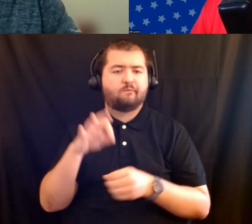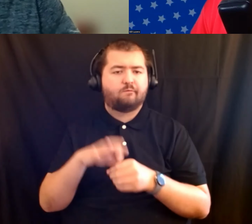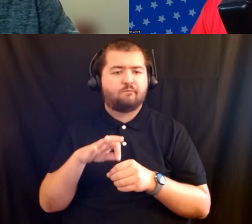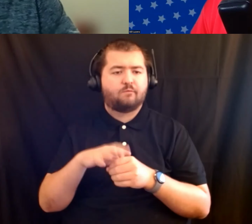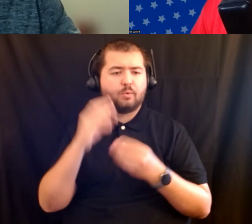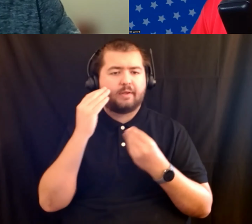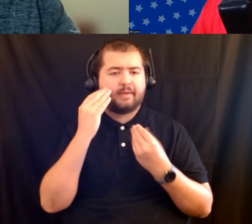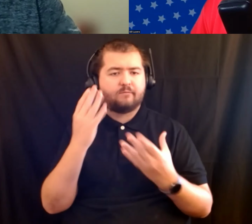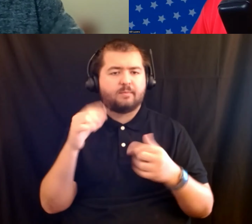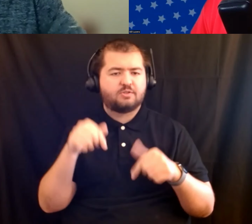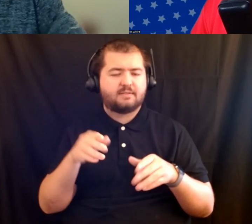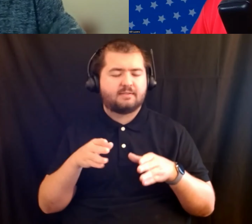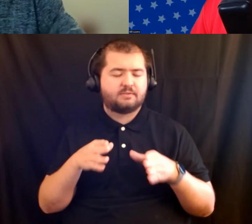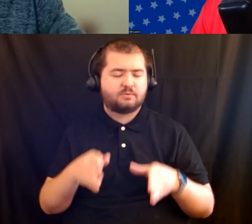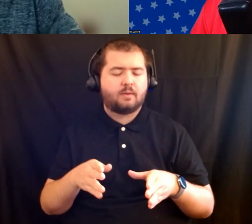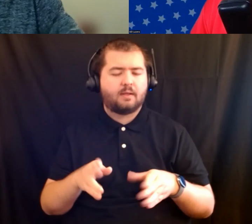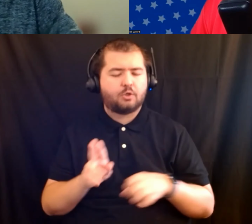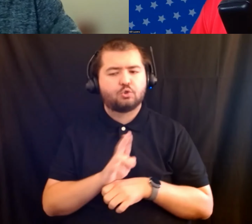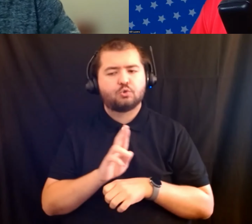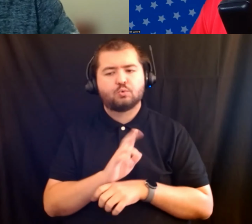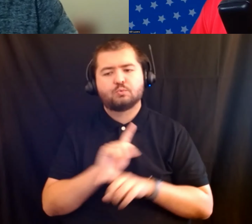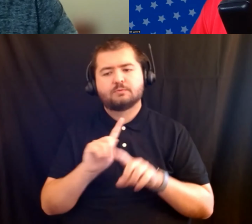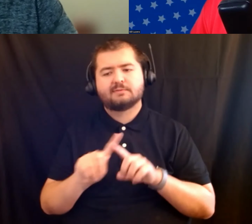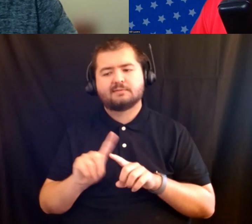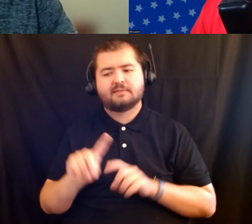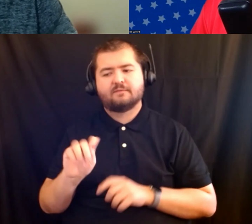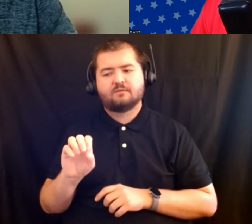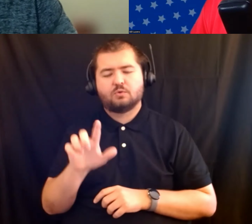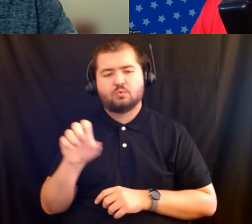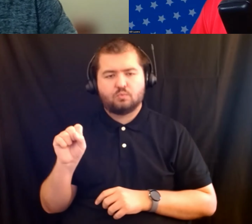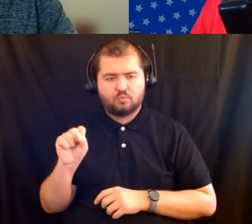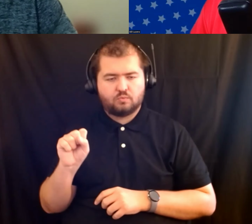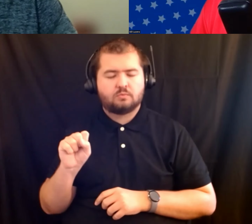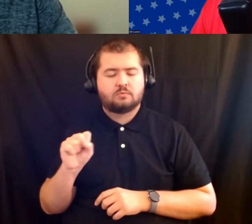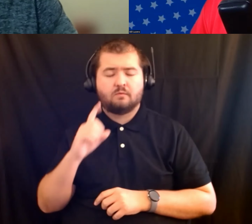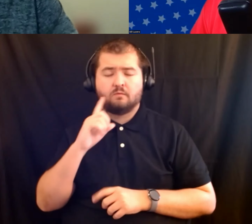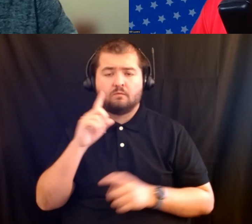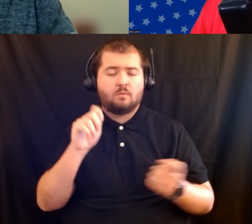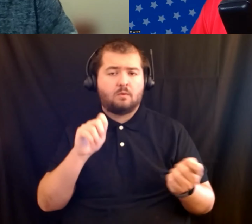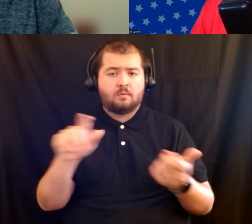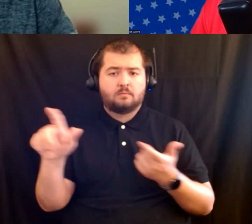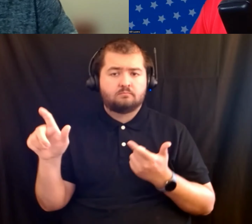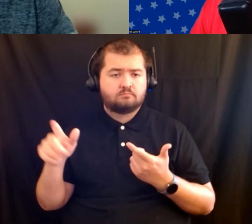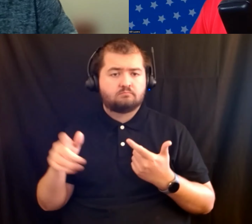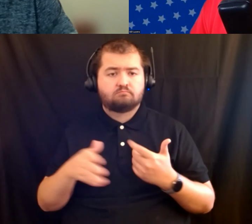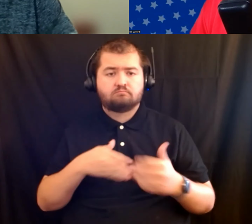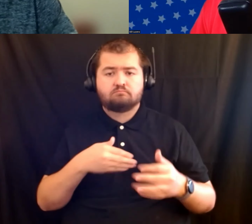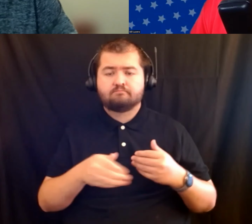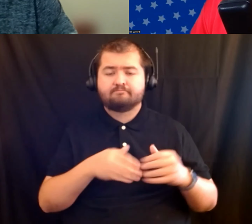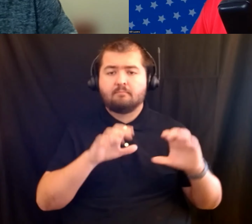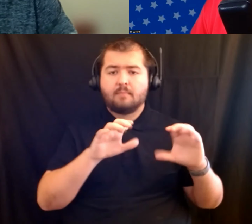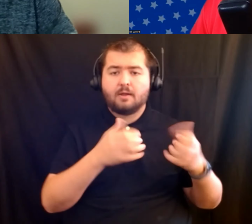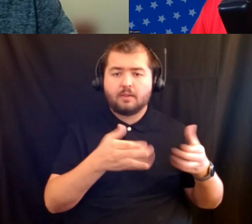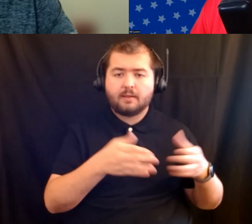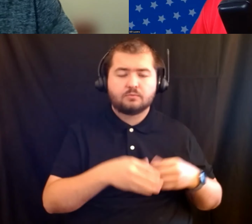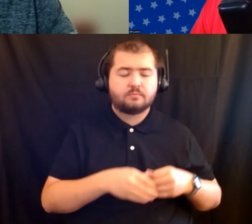ways using our tools to all types of groups. They can be classrooms, they can